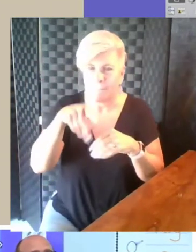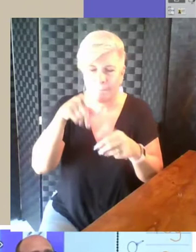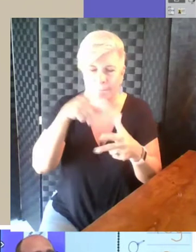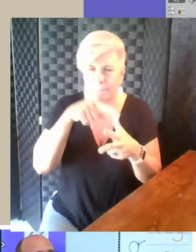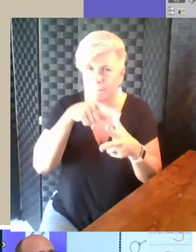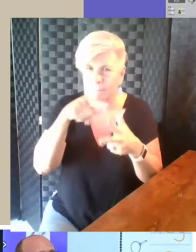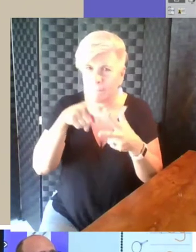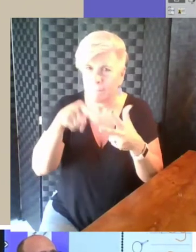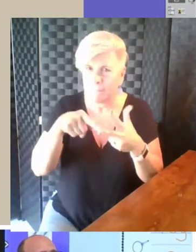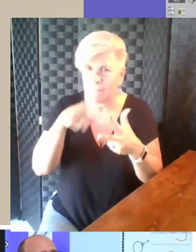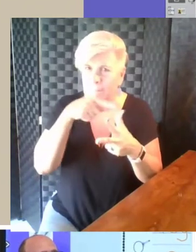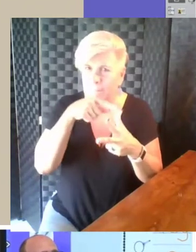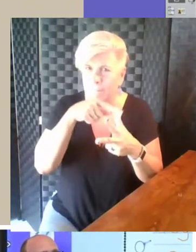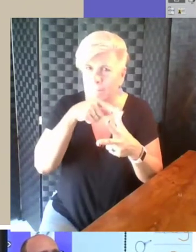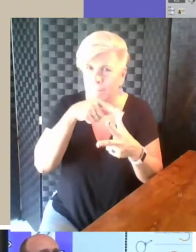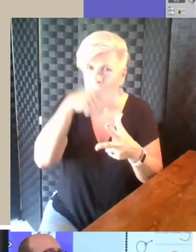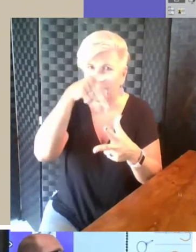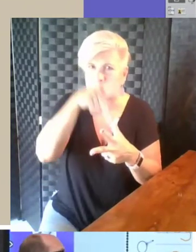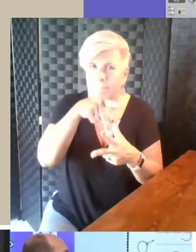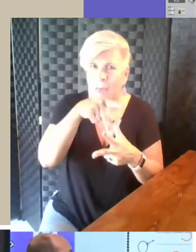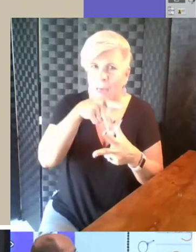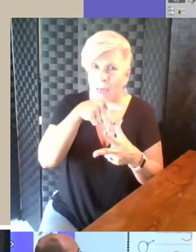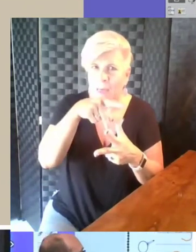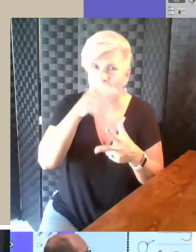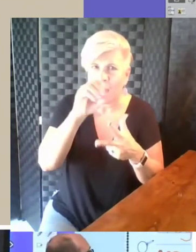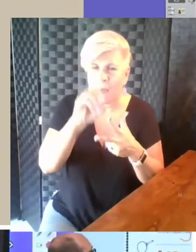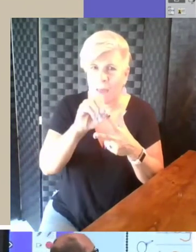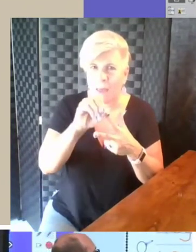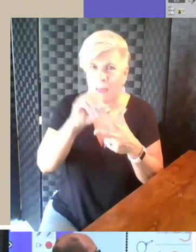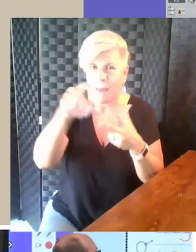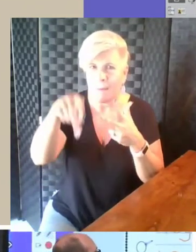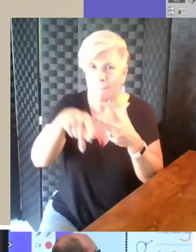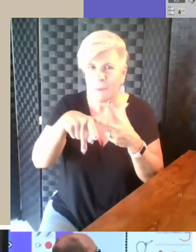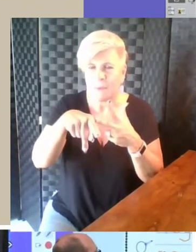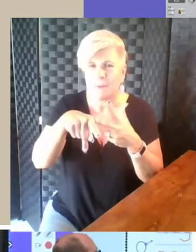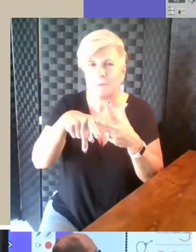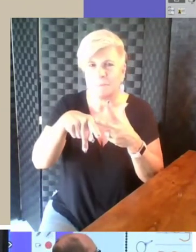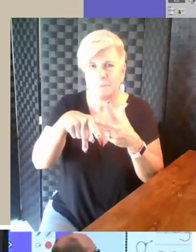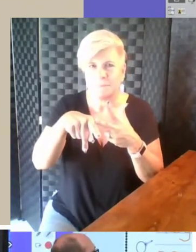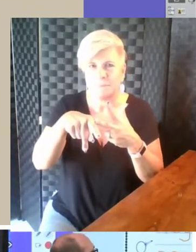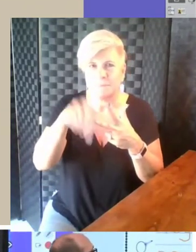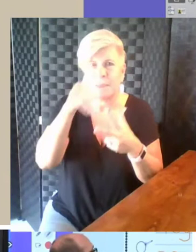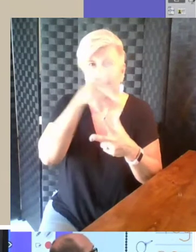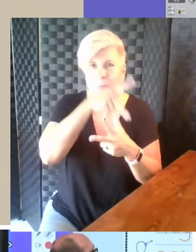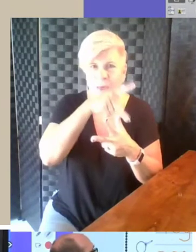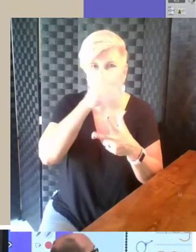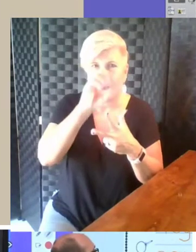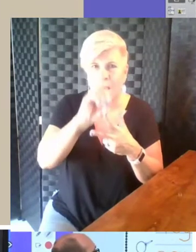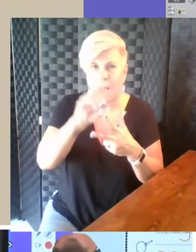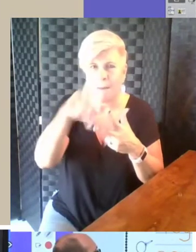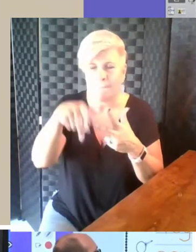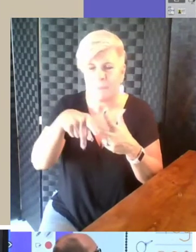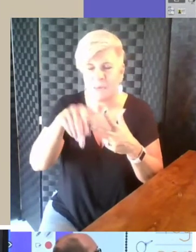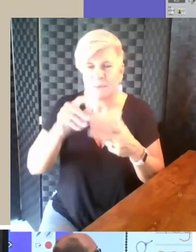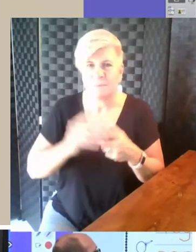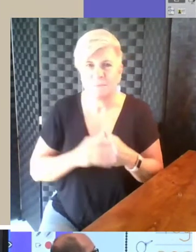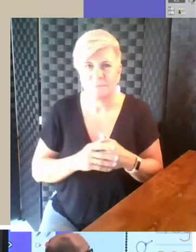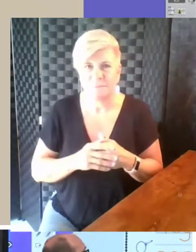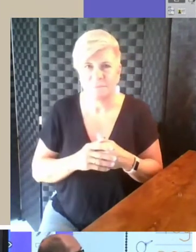pop? There's only one, but it goes at the beginning and the end. P, A,